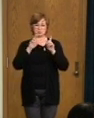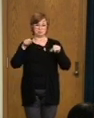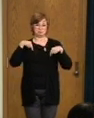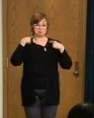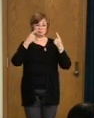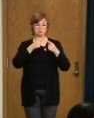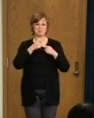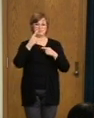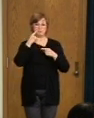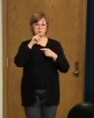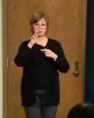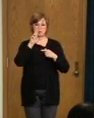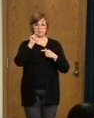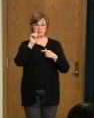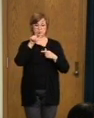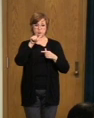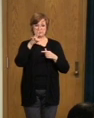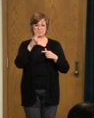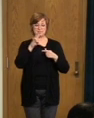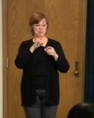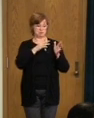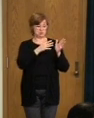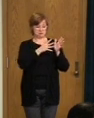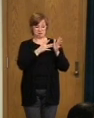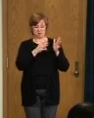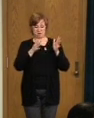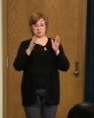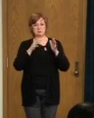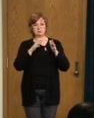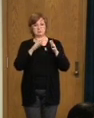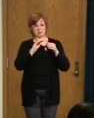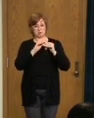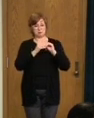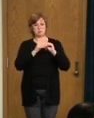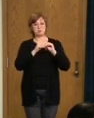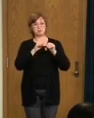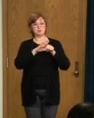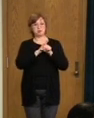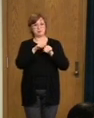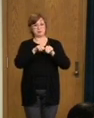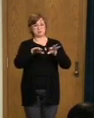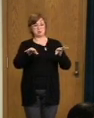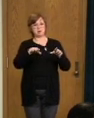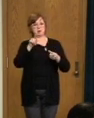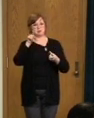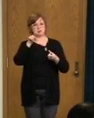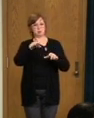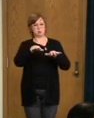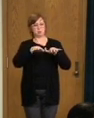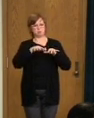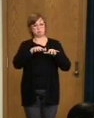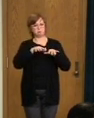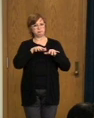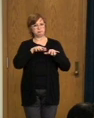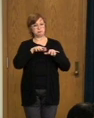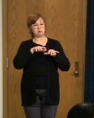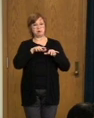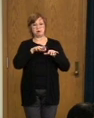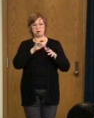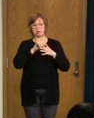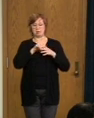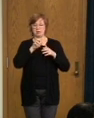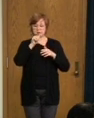of increase of the COVID infections that we have. We do need to push that further, but this is again, it's a